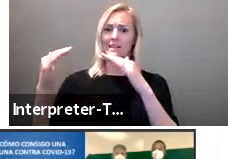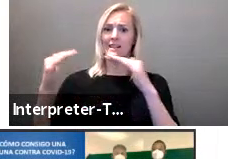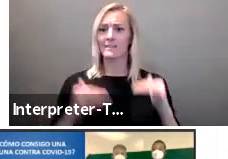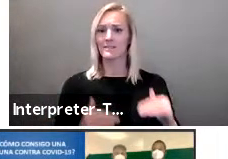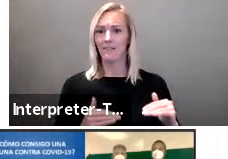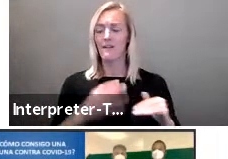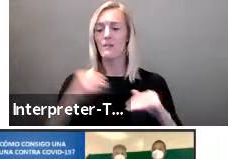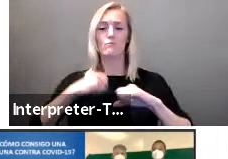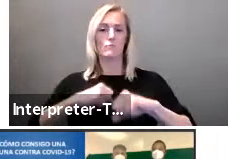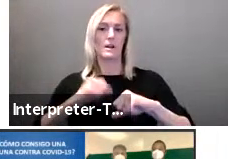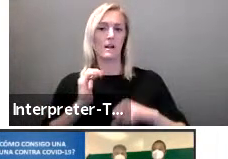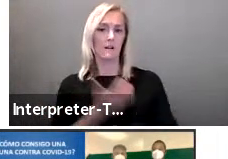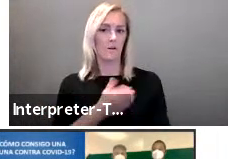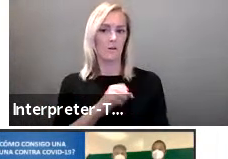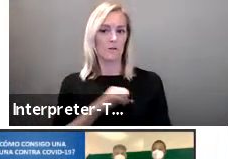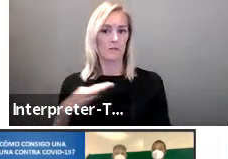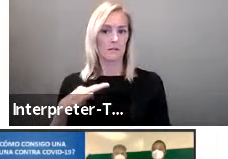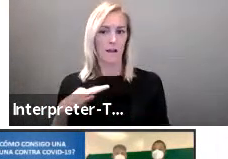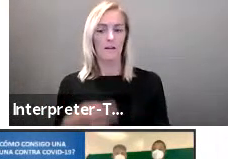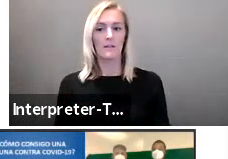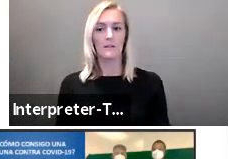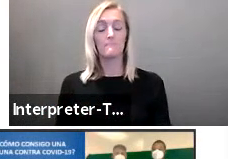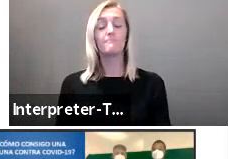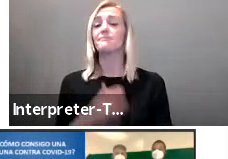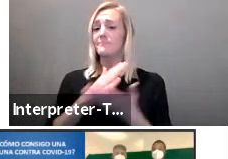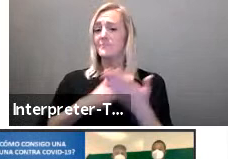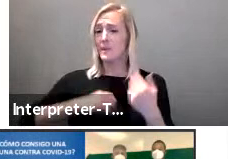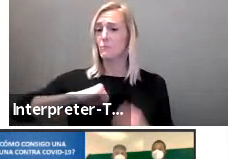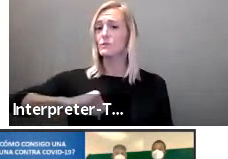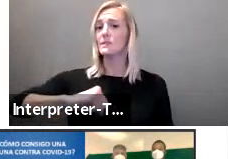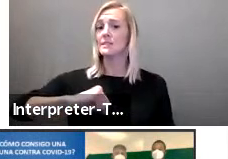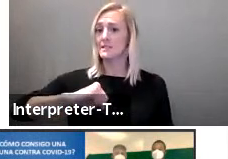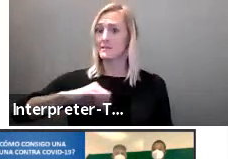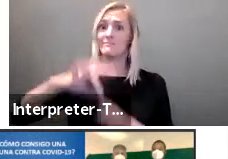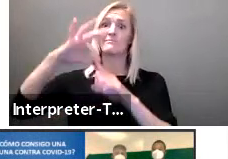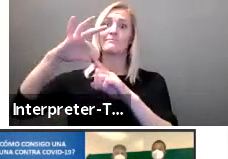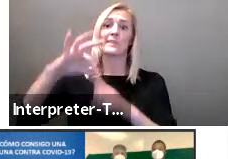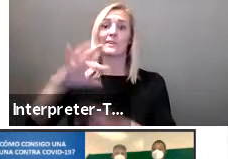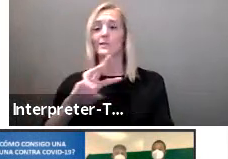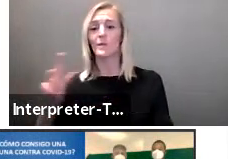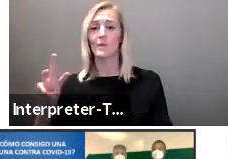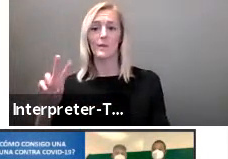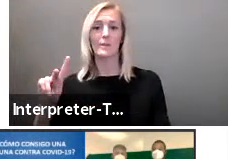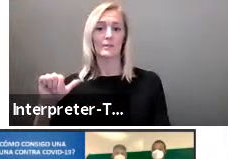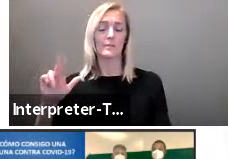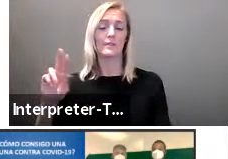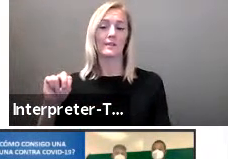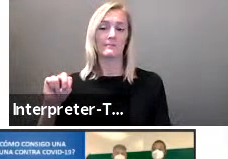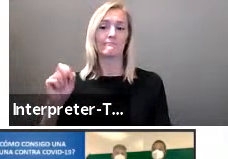staff. We have received some resistance, and especially out in Western Kansas.